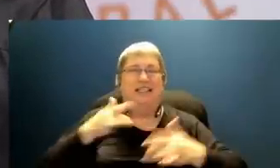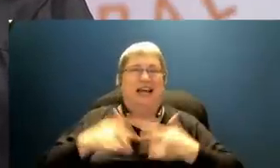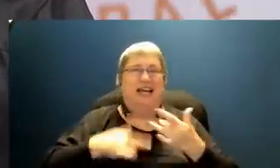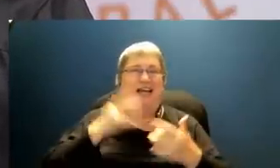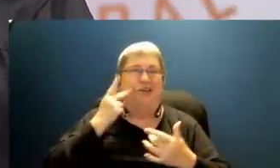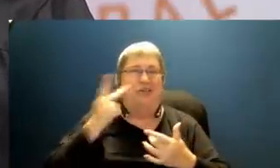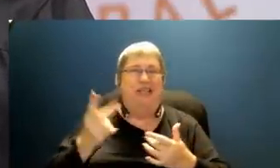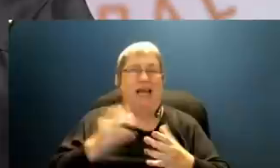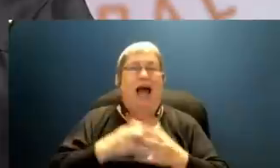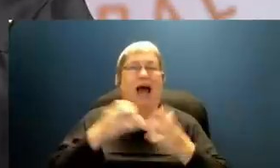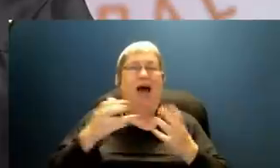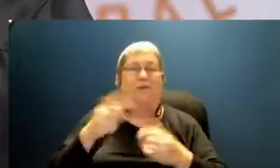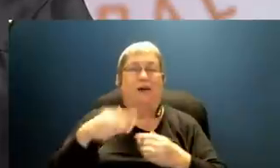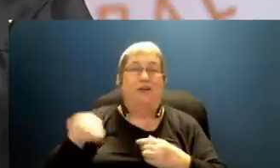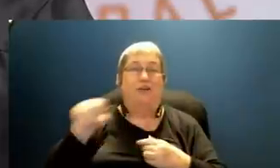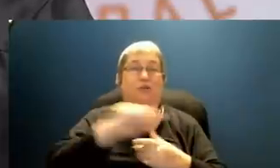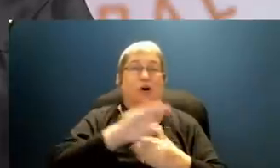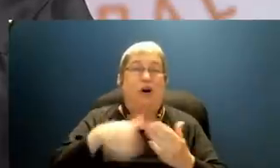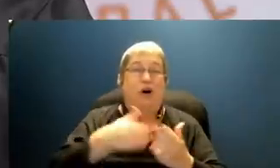much you all